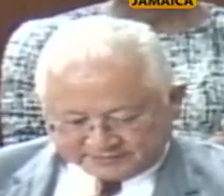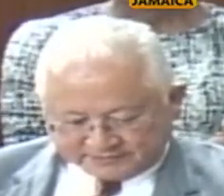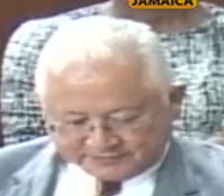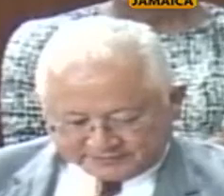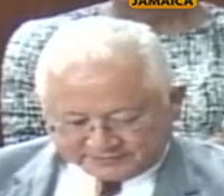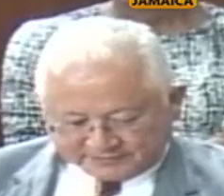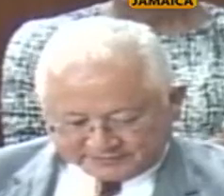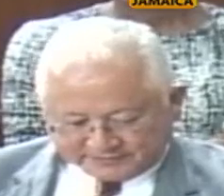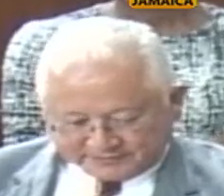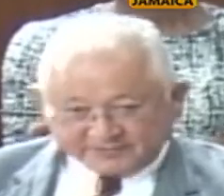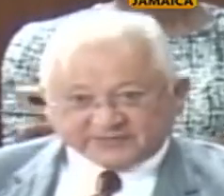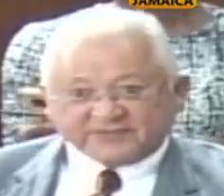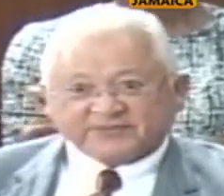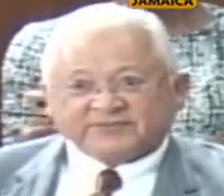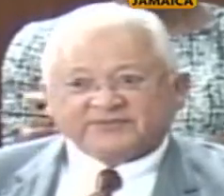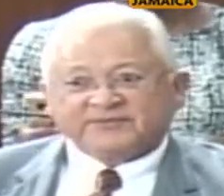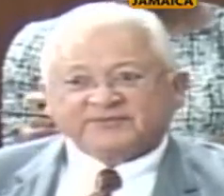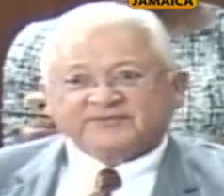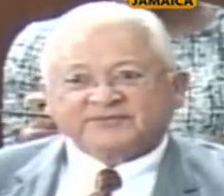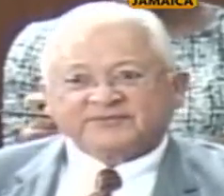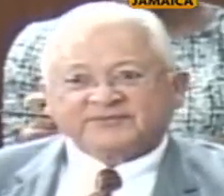what he is doing, heading for the door.